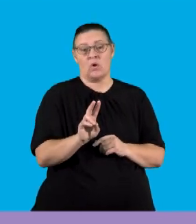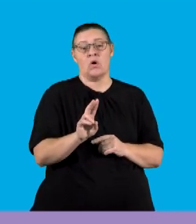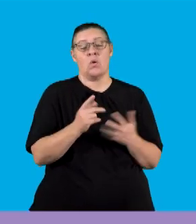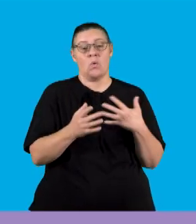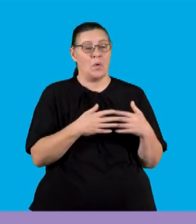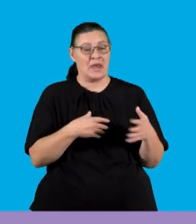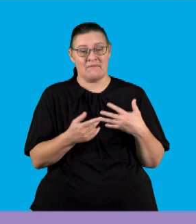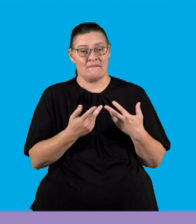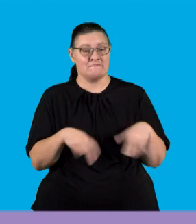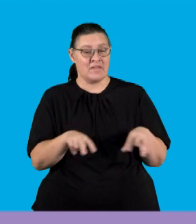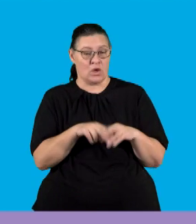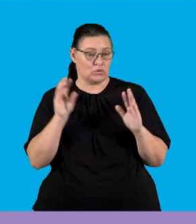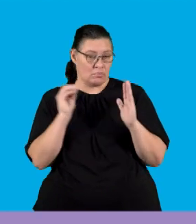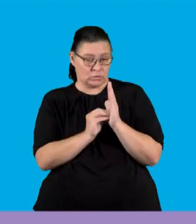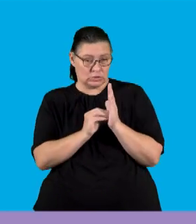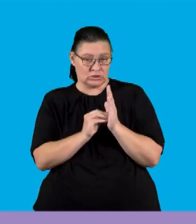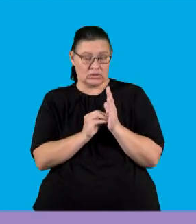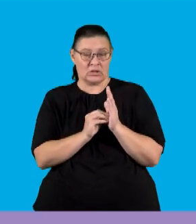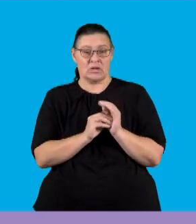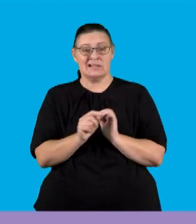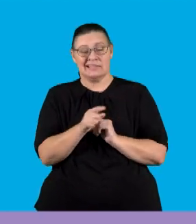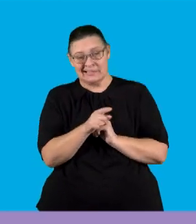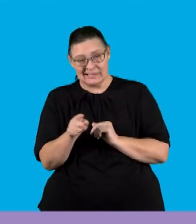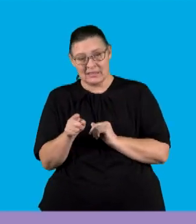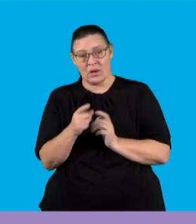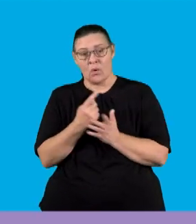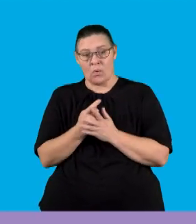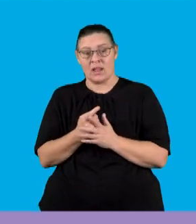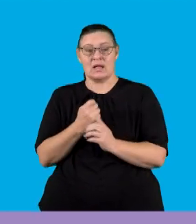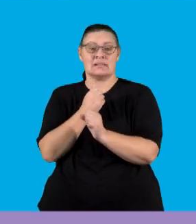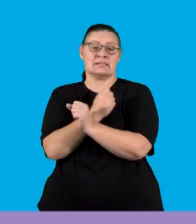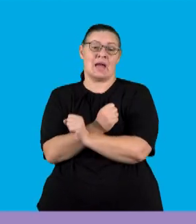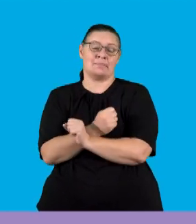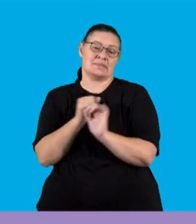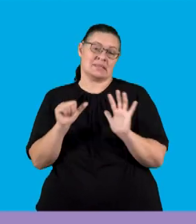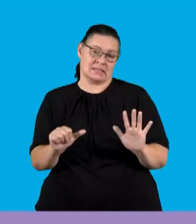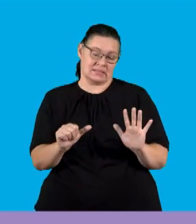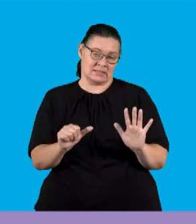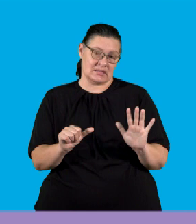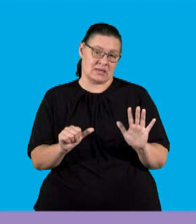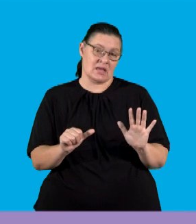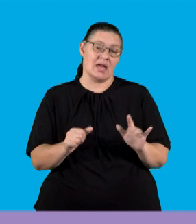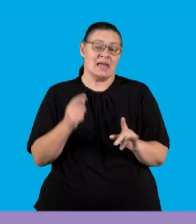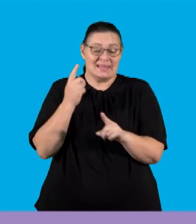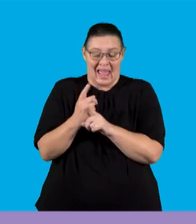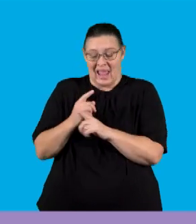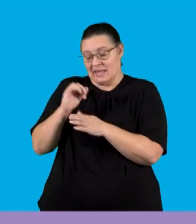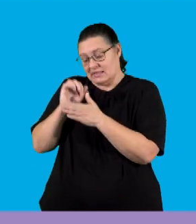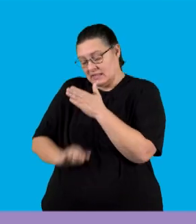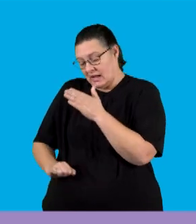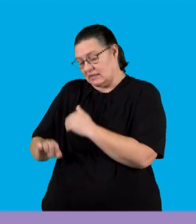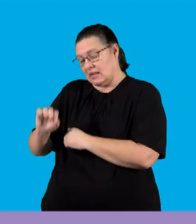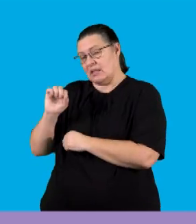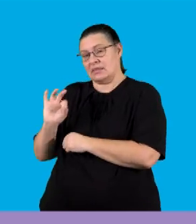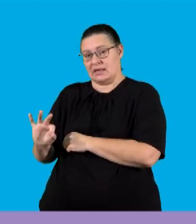whatever values that we are going to put in, they are going to be multiplied by 6, and then they are going to,